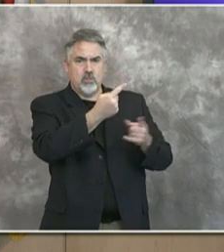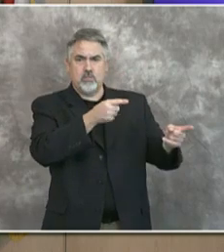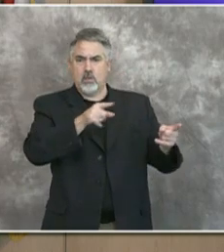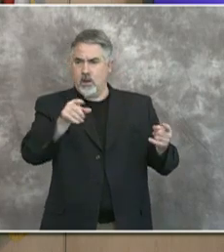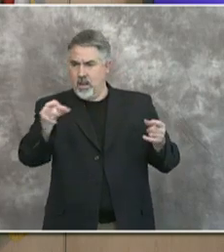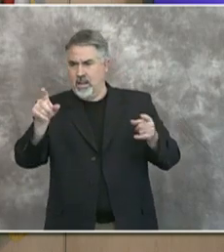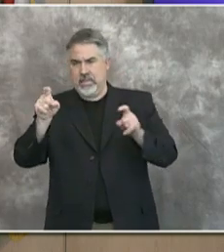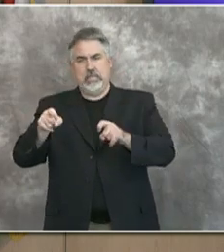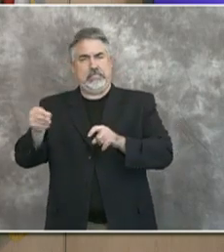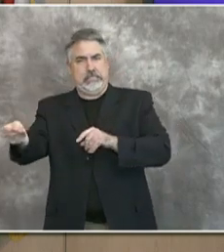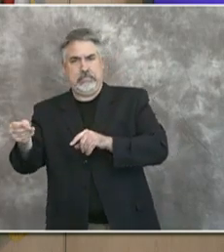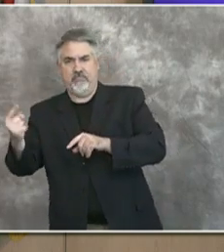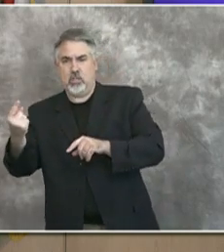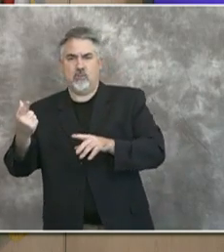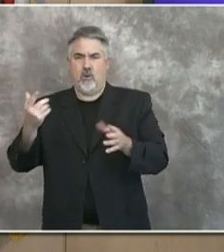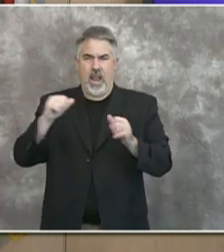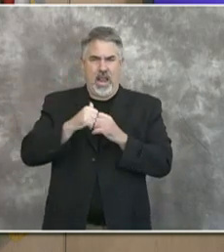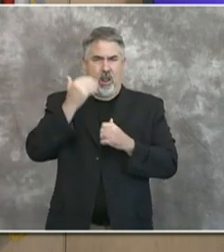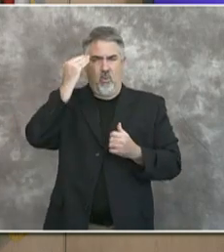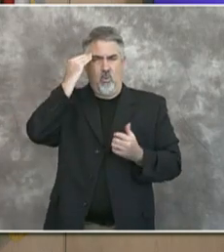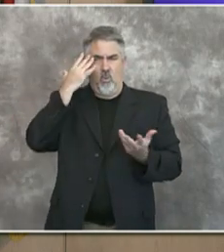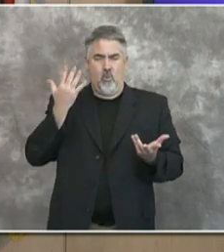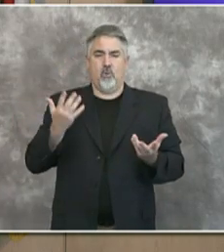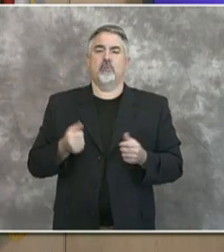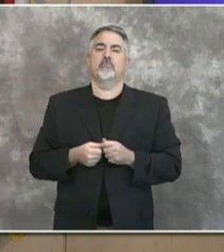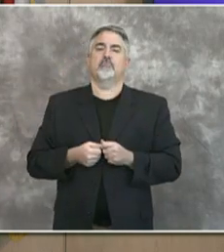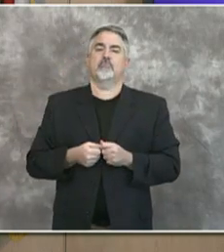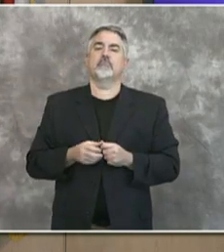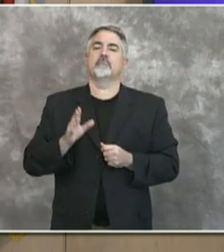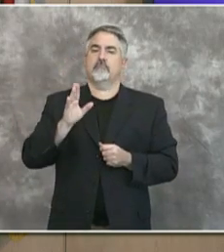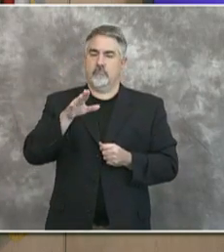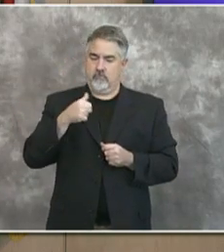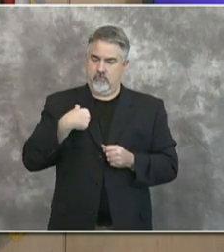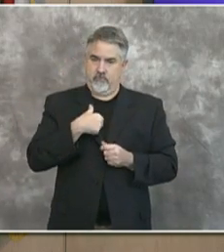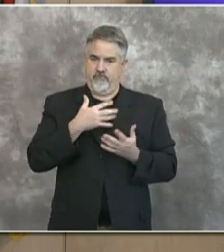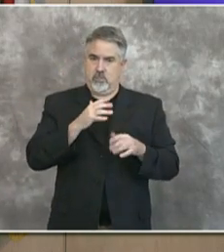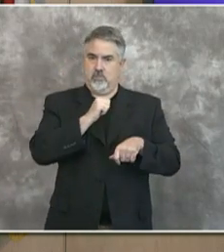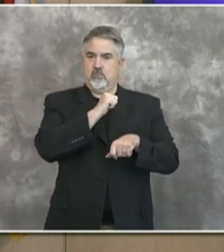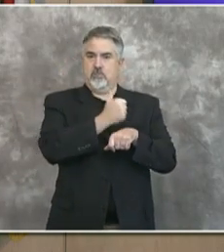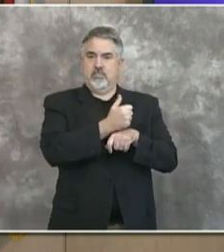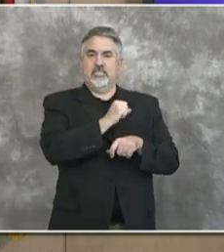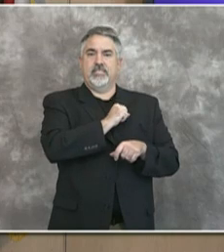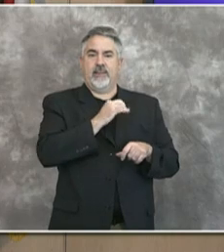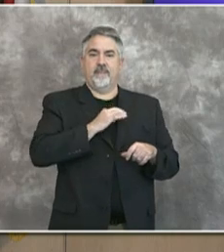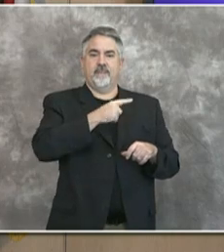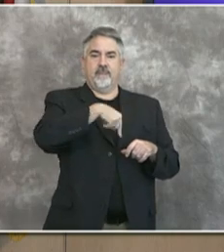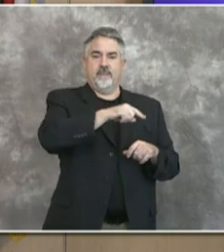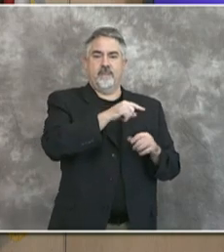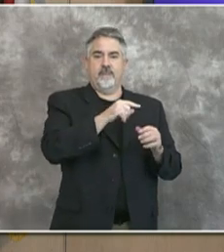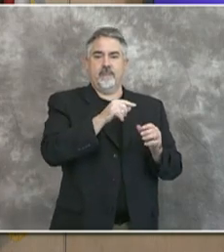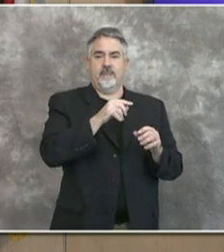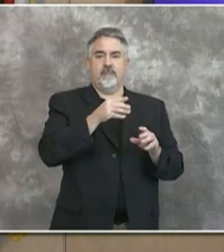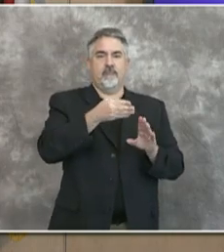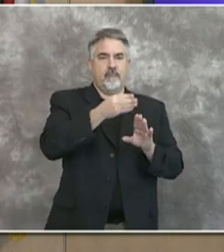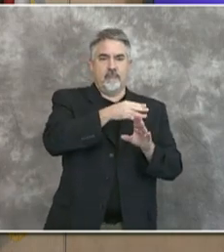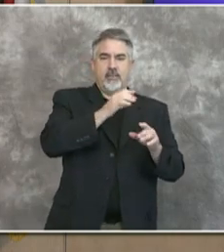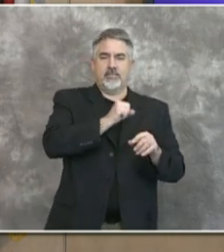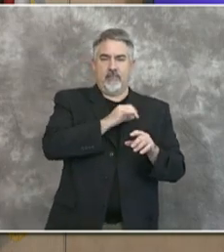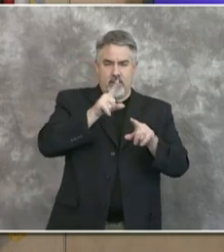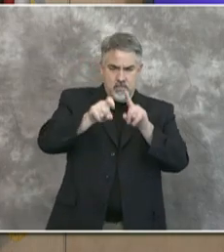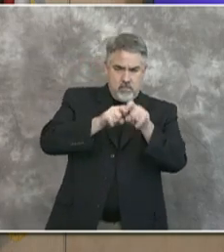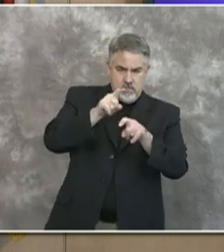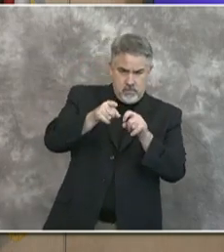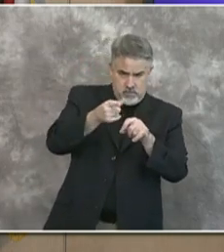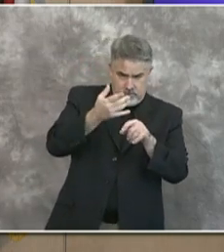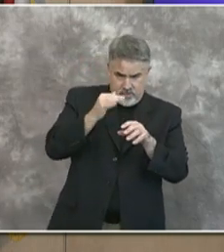we're there, then we will work to assess how many contact tracing staff do we need based on how many positives we think we'll get out of those tests. And that is what